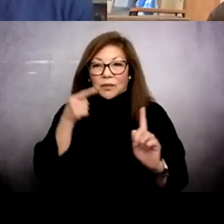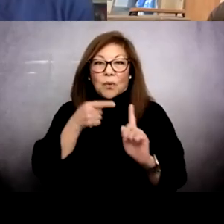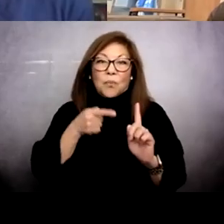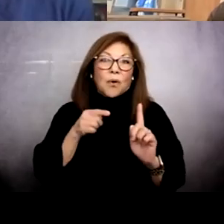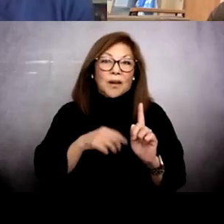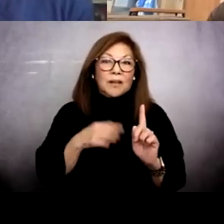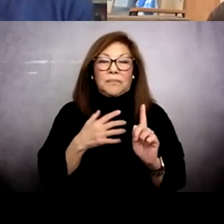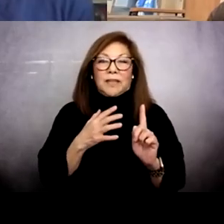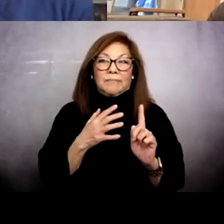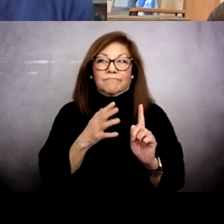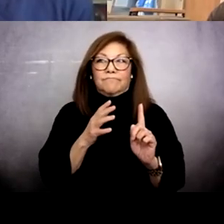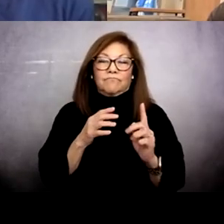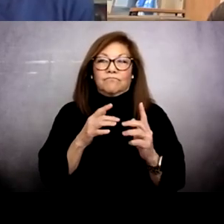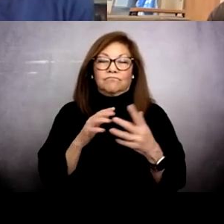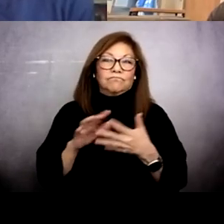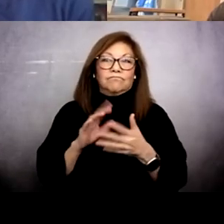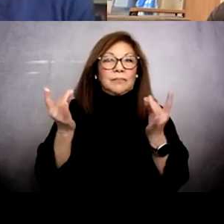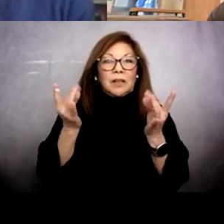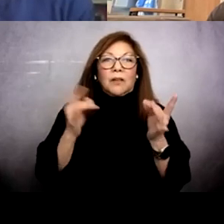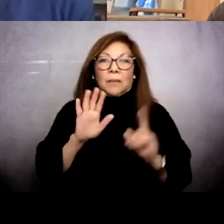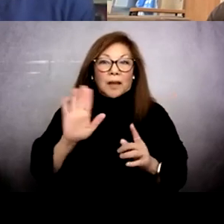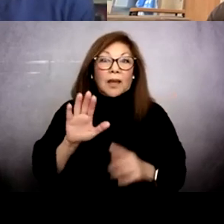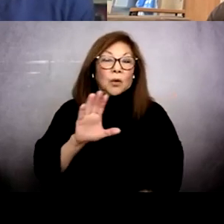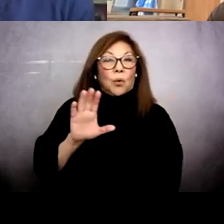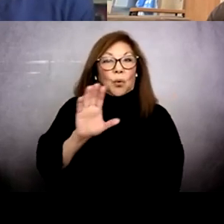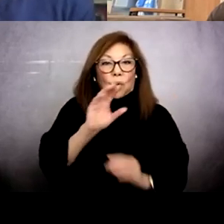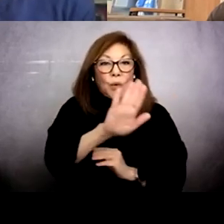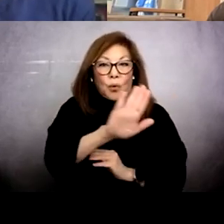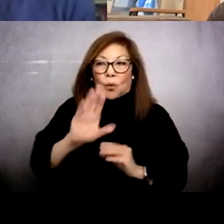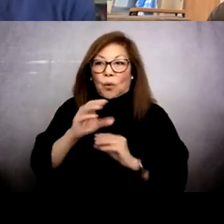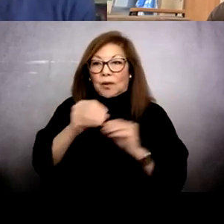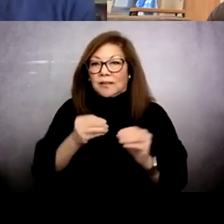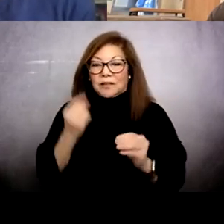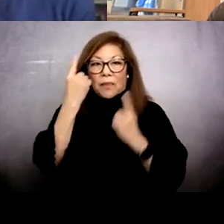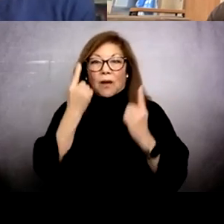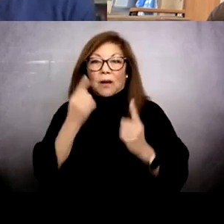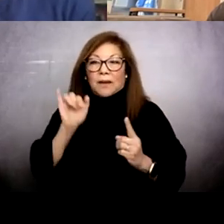and how have you and your organizations thought about this?